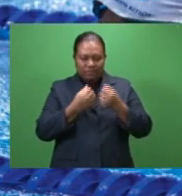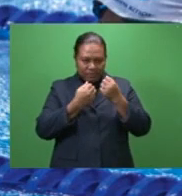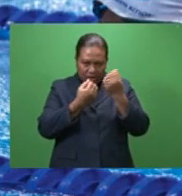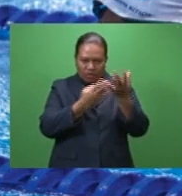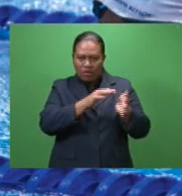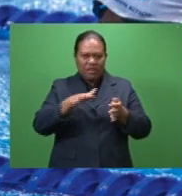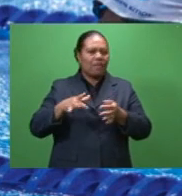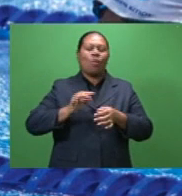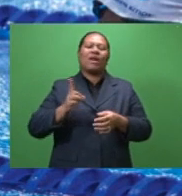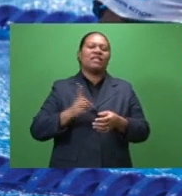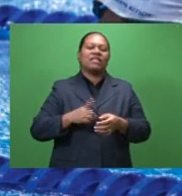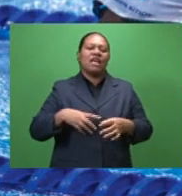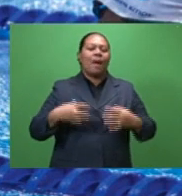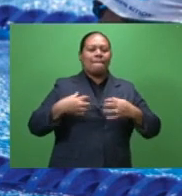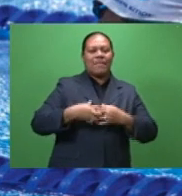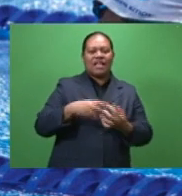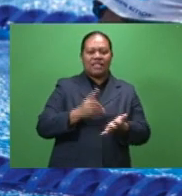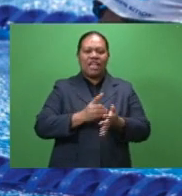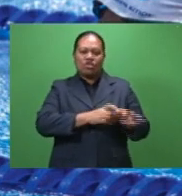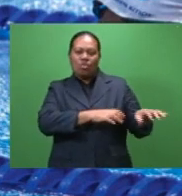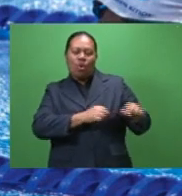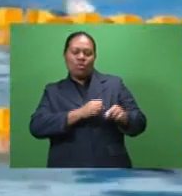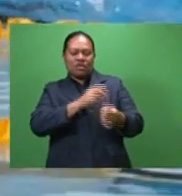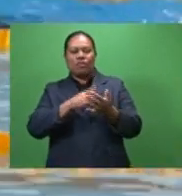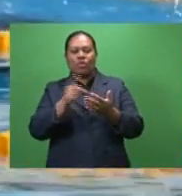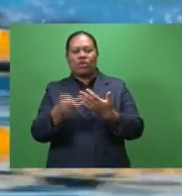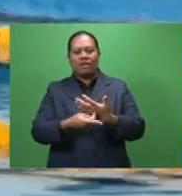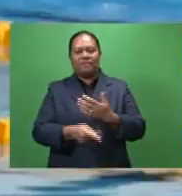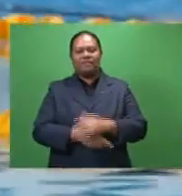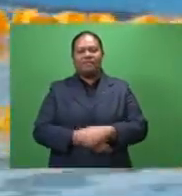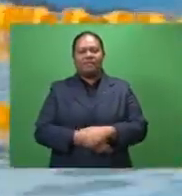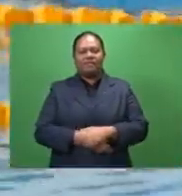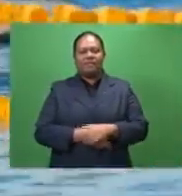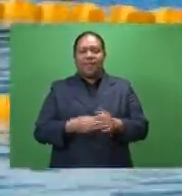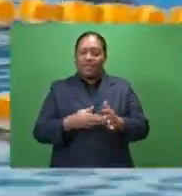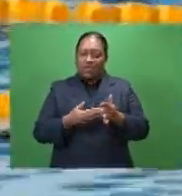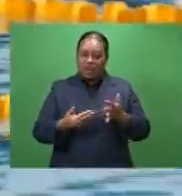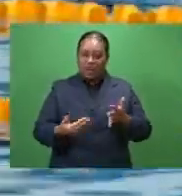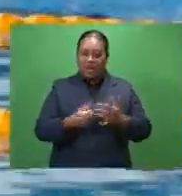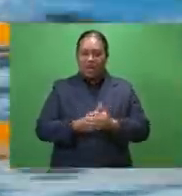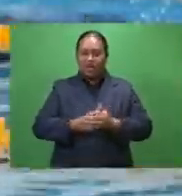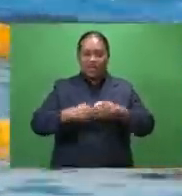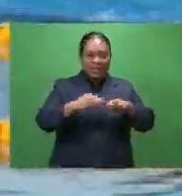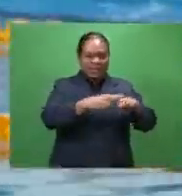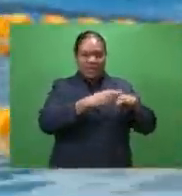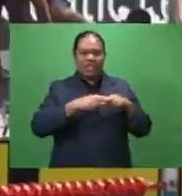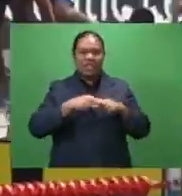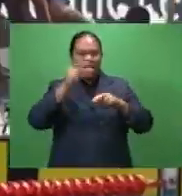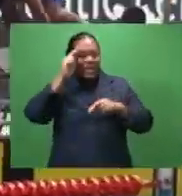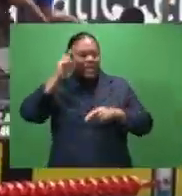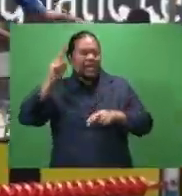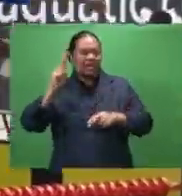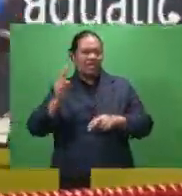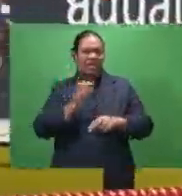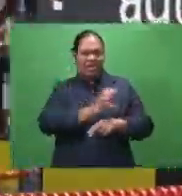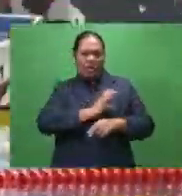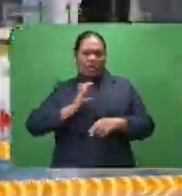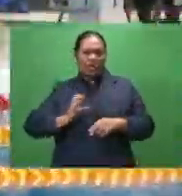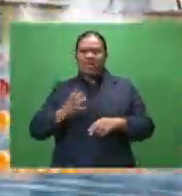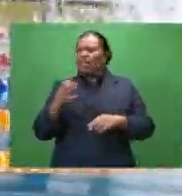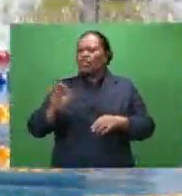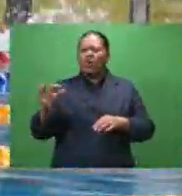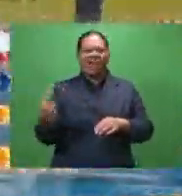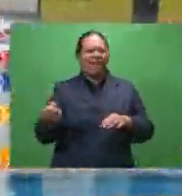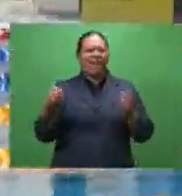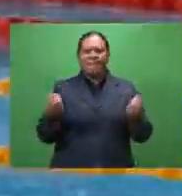what's a suitable date for us to host that program again. As things stand, the Fiji National Sports Commission does not have the money